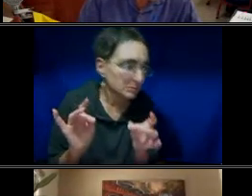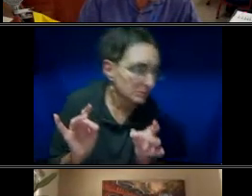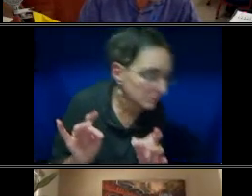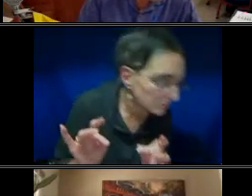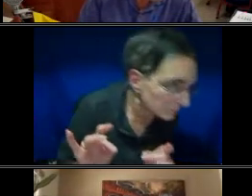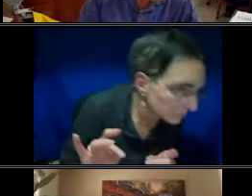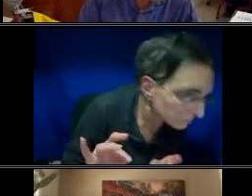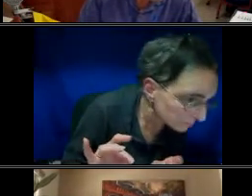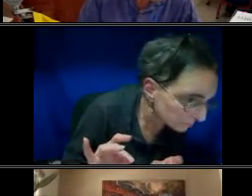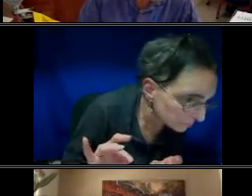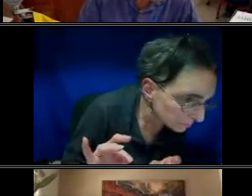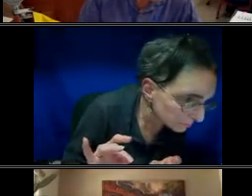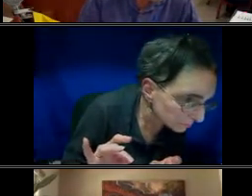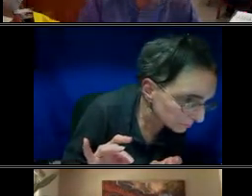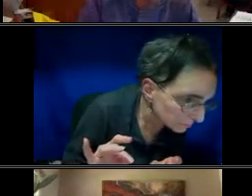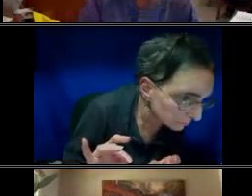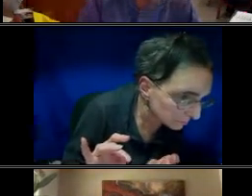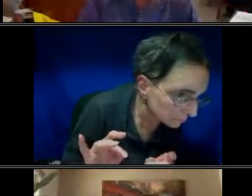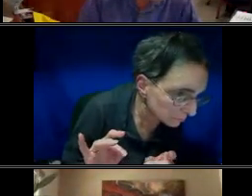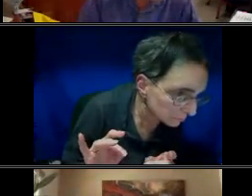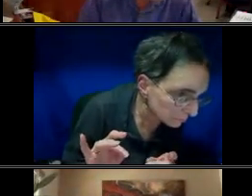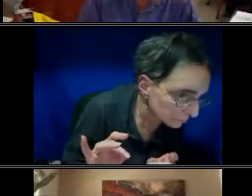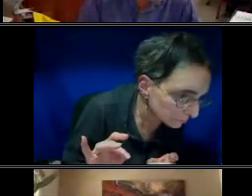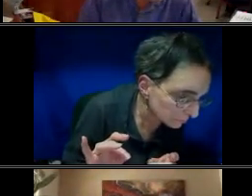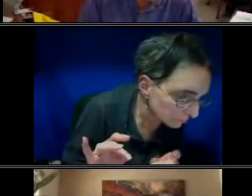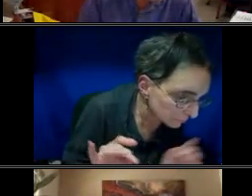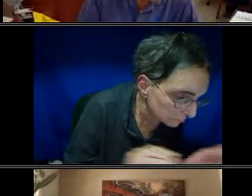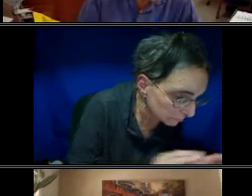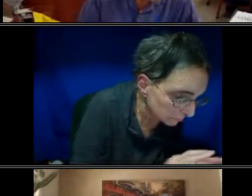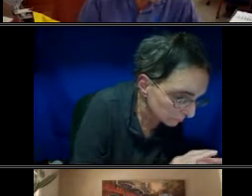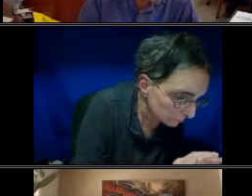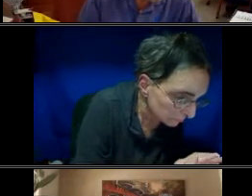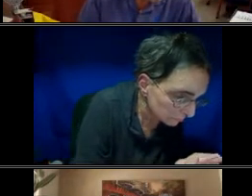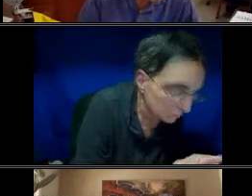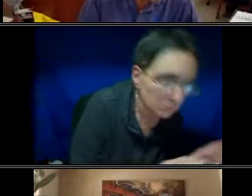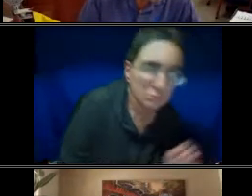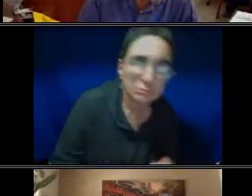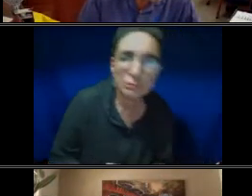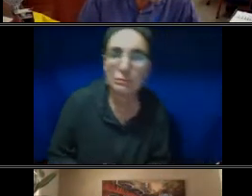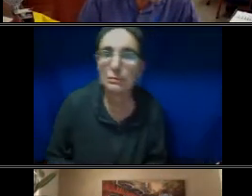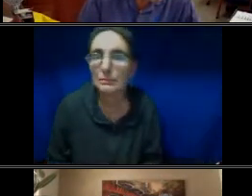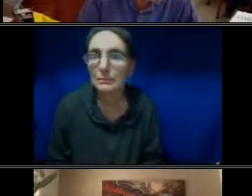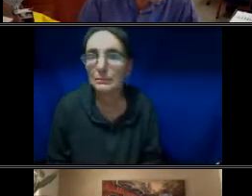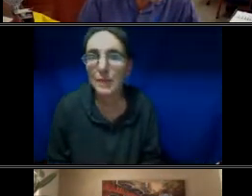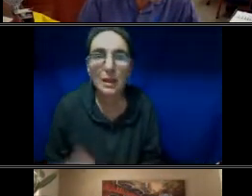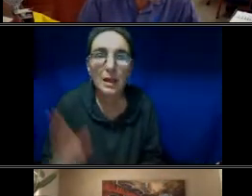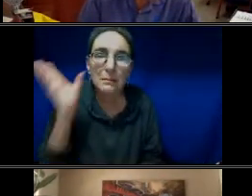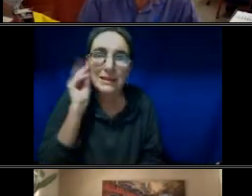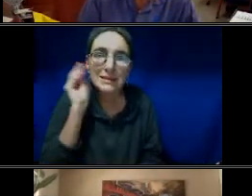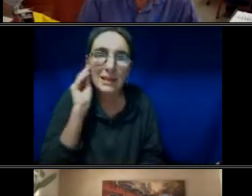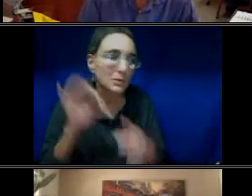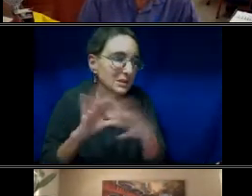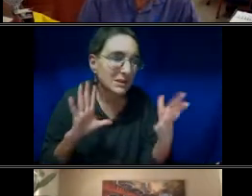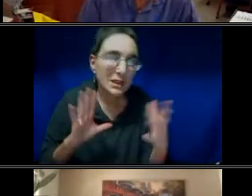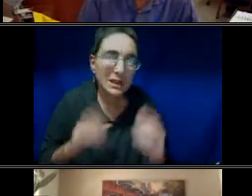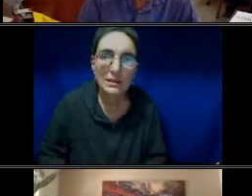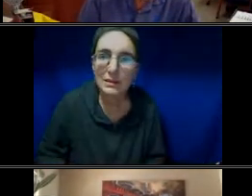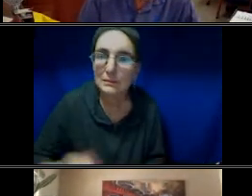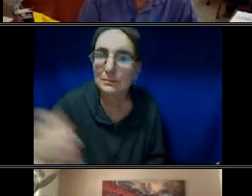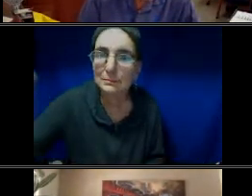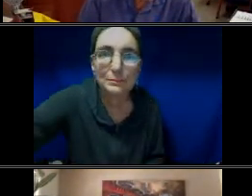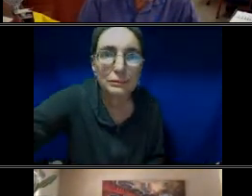management. And I've had a number of conversations with Tokes and with Mike Keever, our Chief Deputy, Tokes Omashak, our Director,